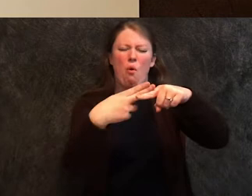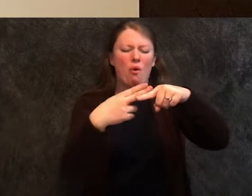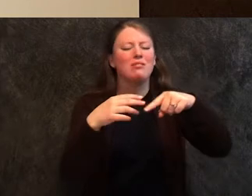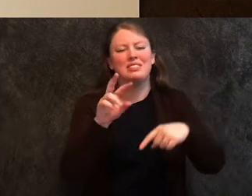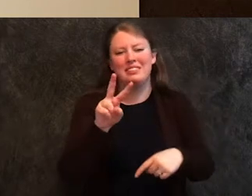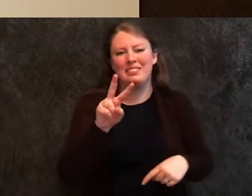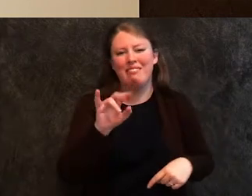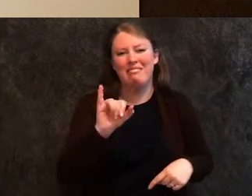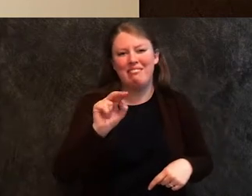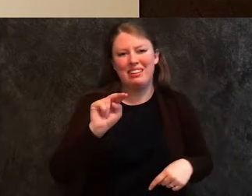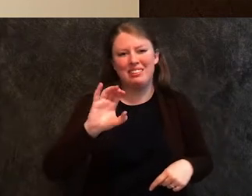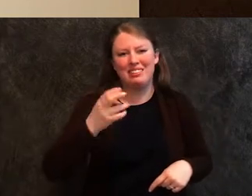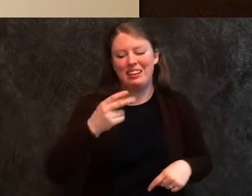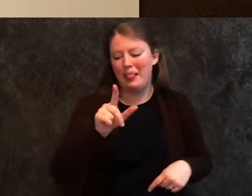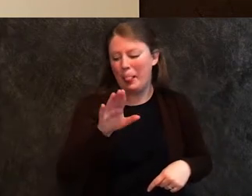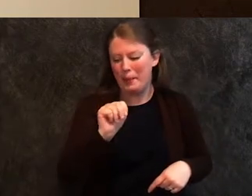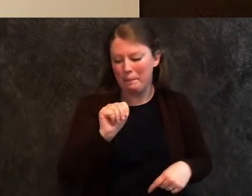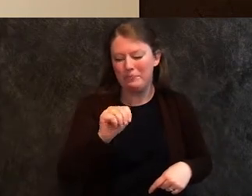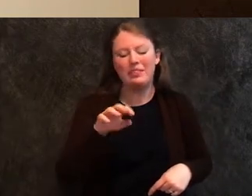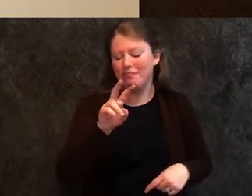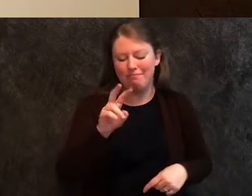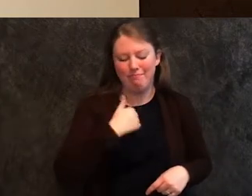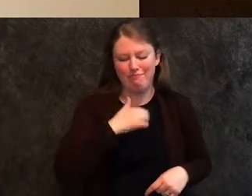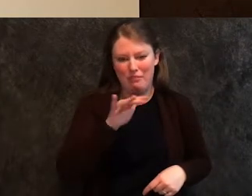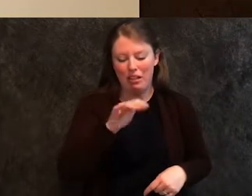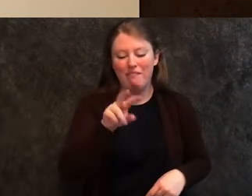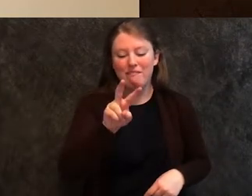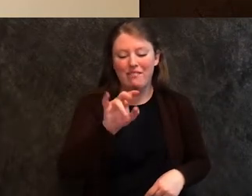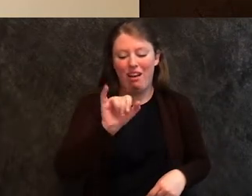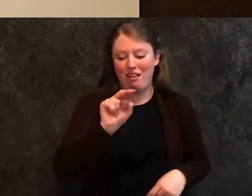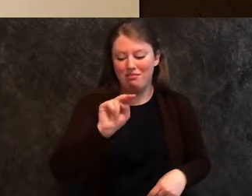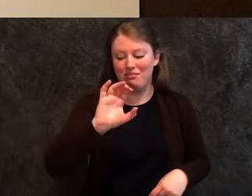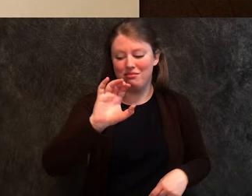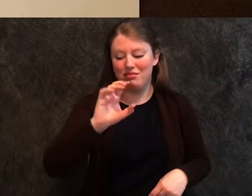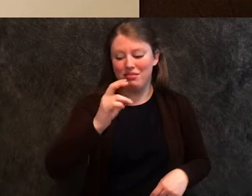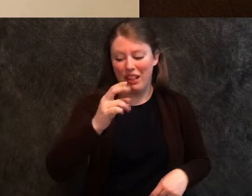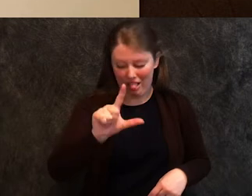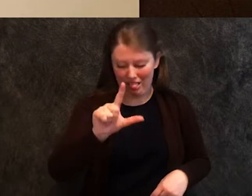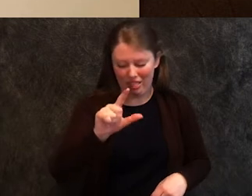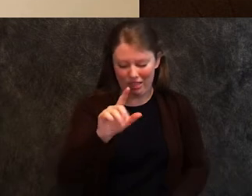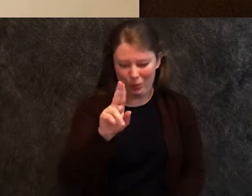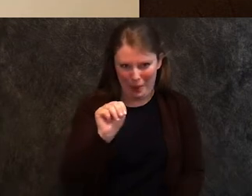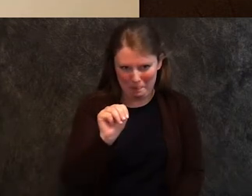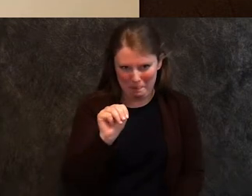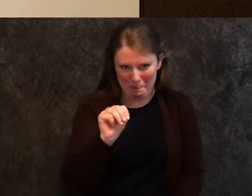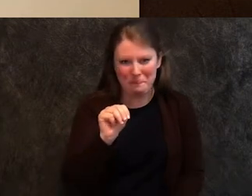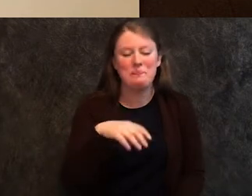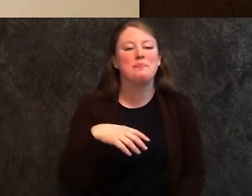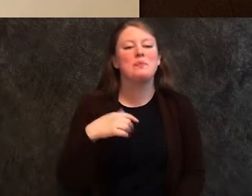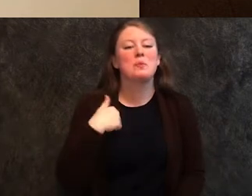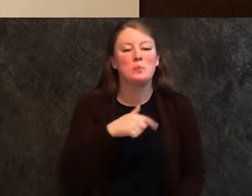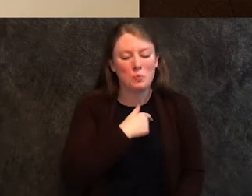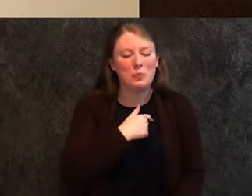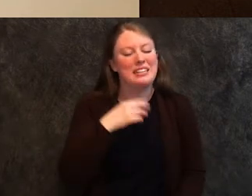numerator from the denominator. In math, not a mathematician, but I thought that was interesting, because there are times in our spiritual walk where we've got to